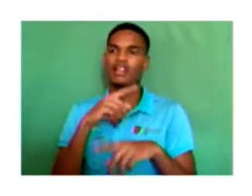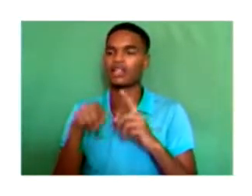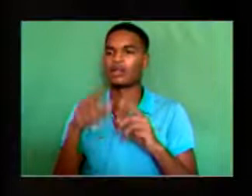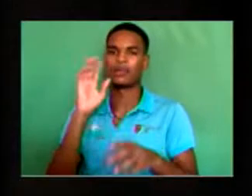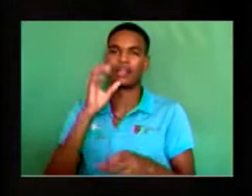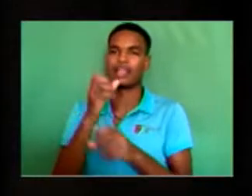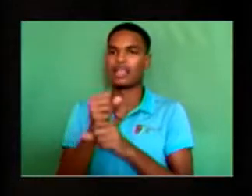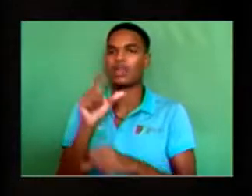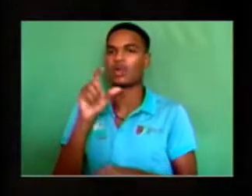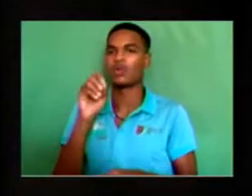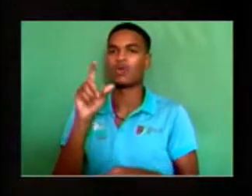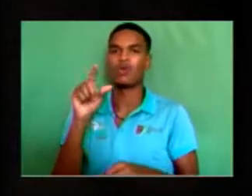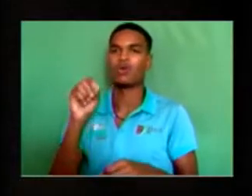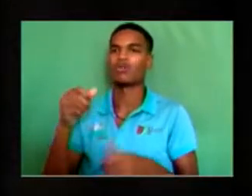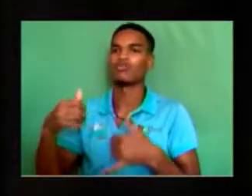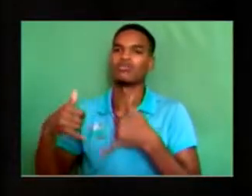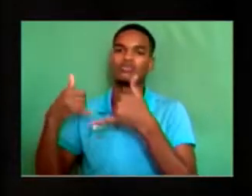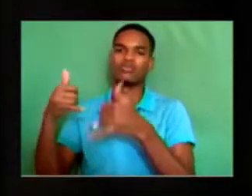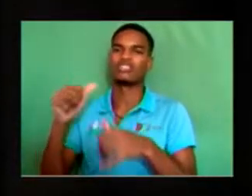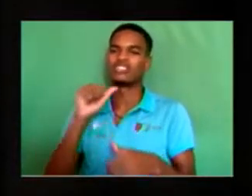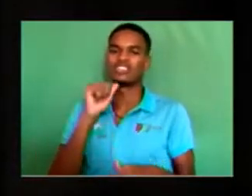a complicated system.